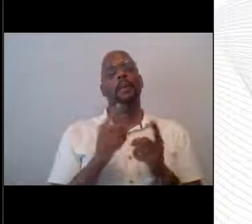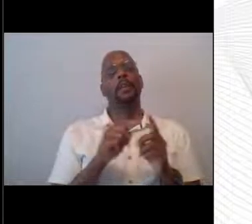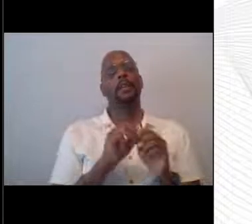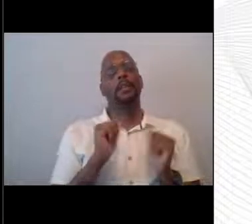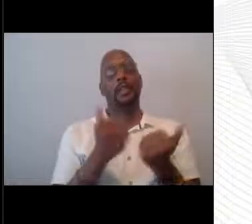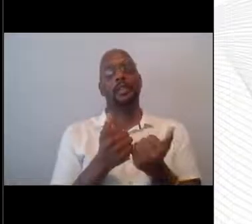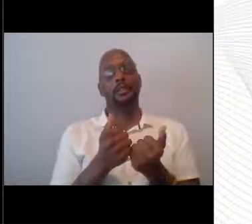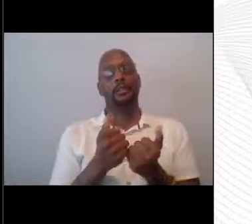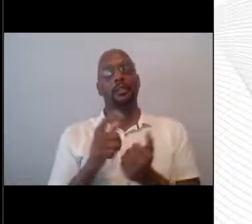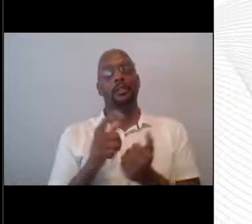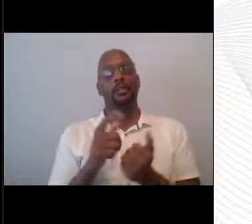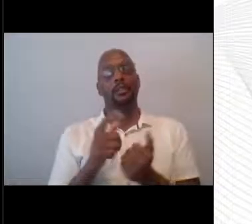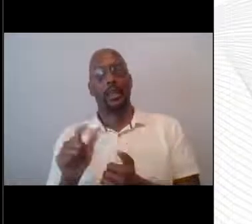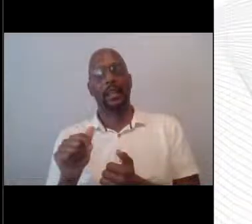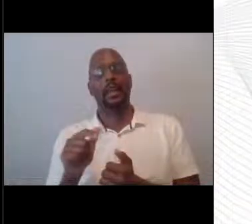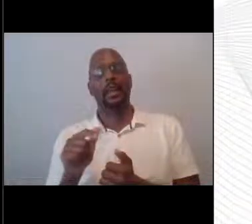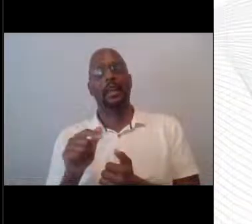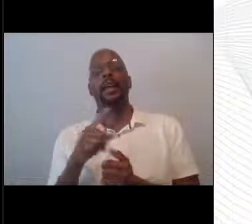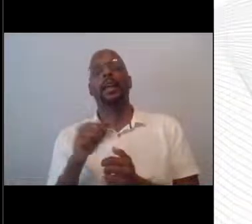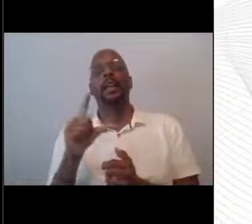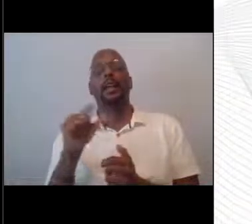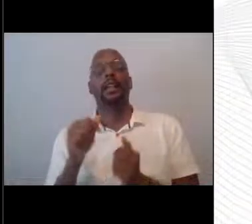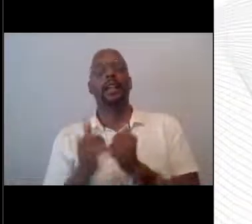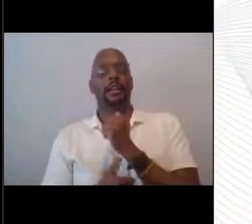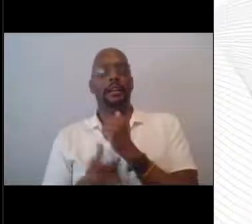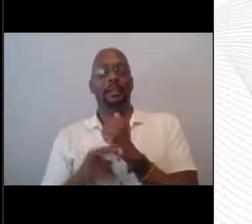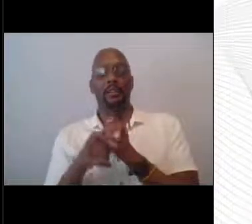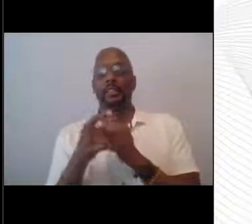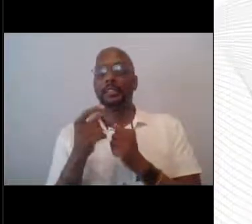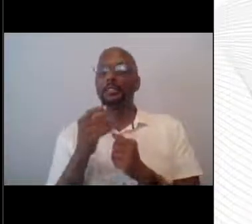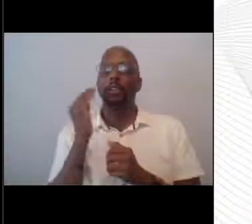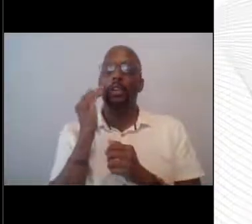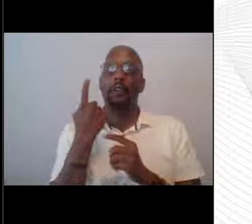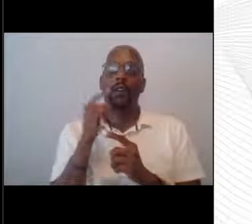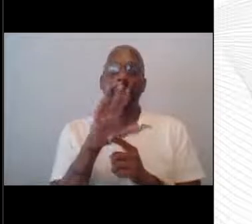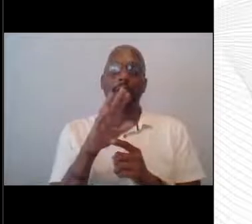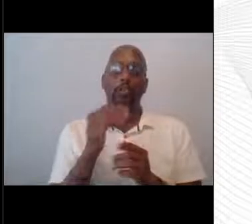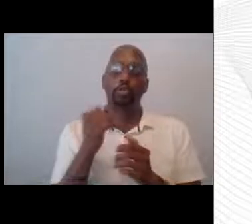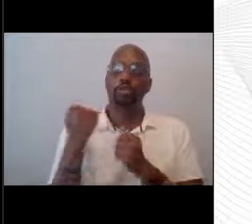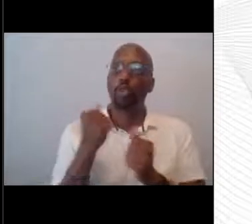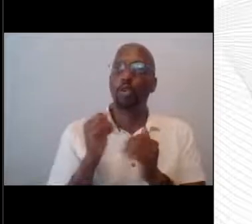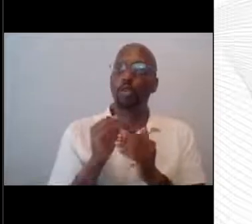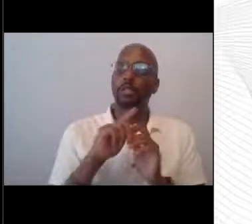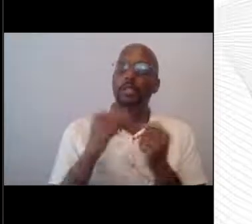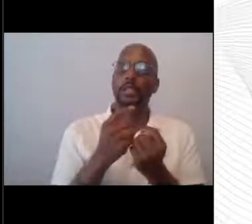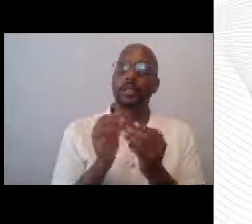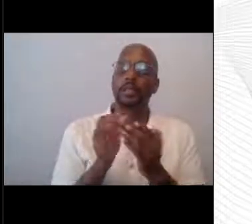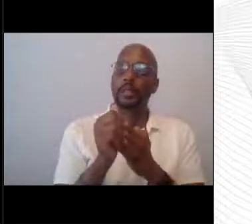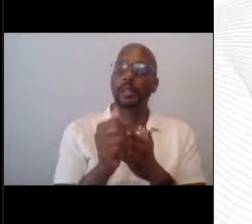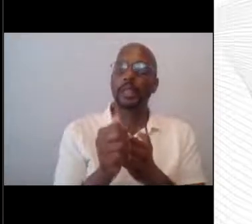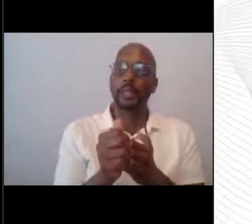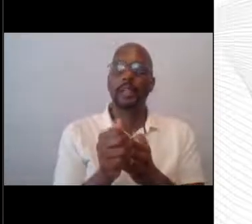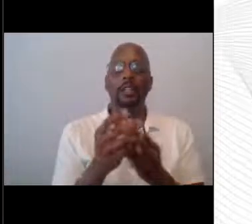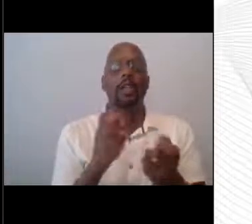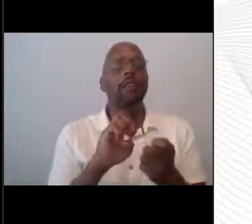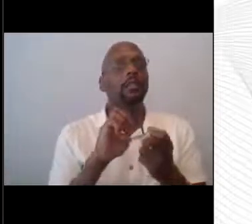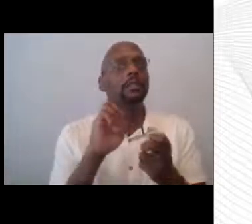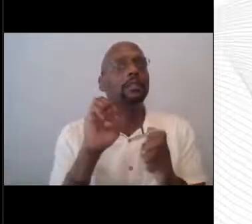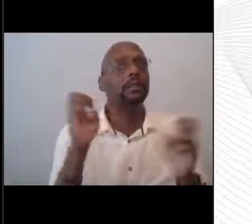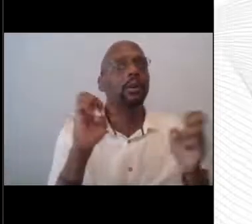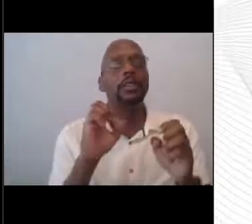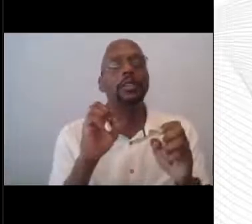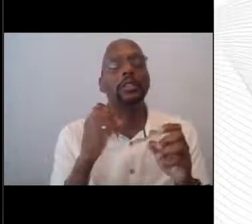County. Charles is also known for his strong team leadership and ability to resolve emergencies and customer-related